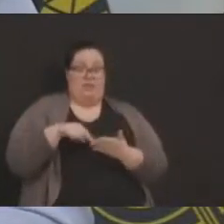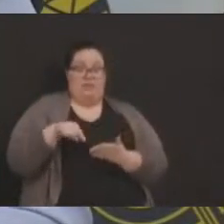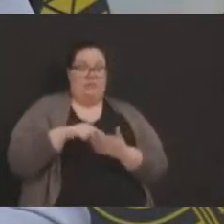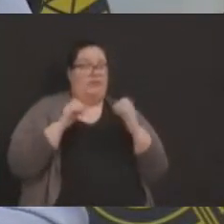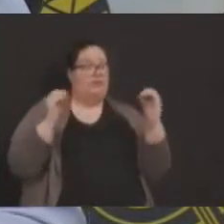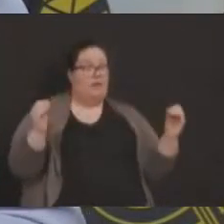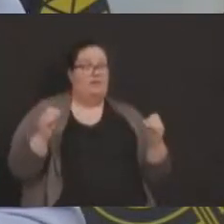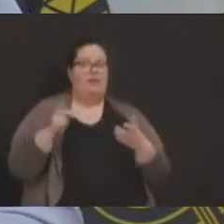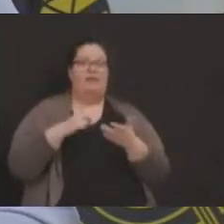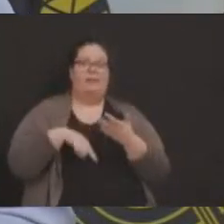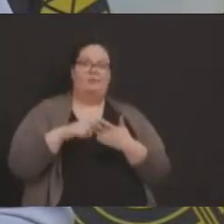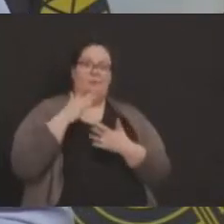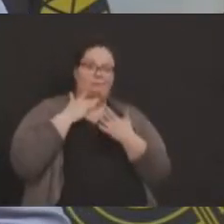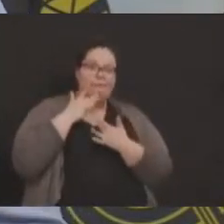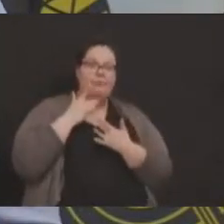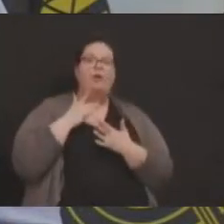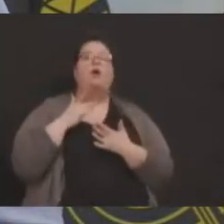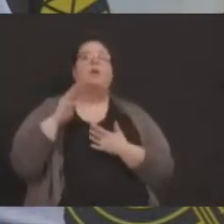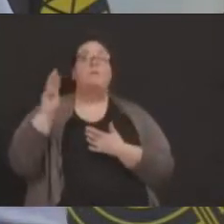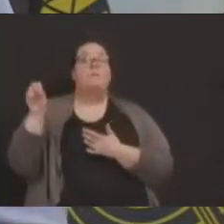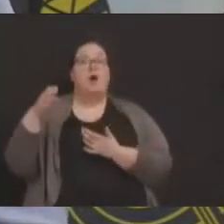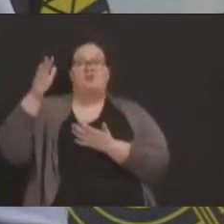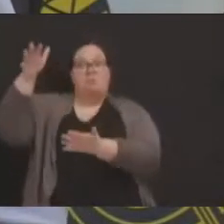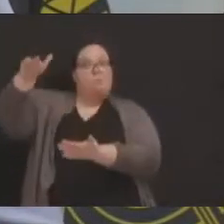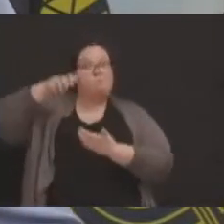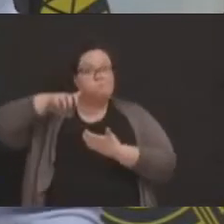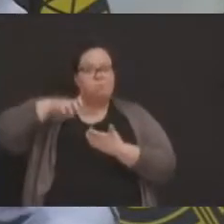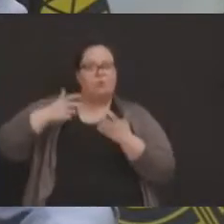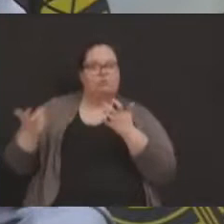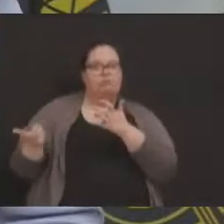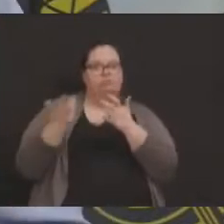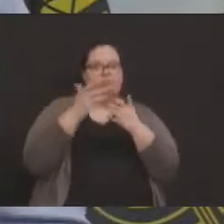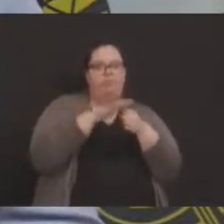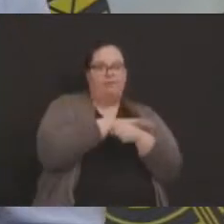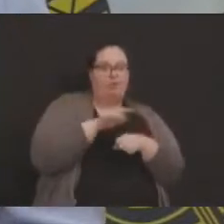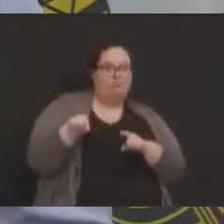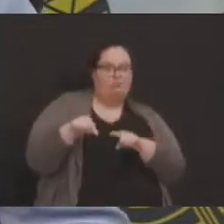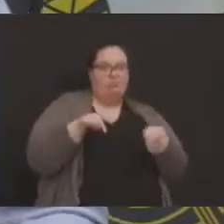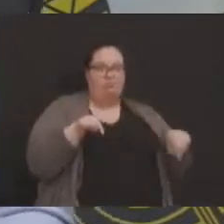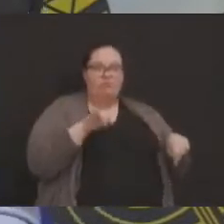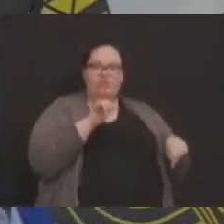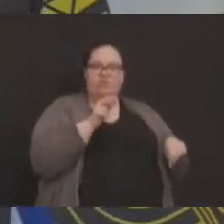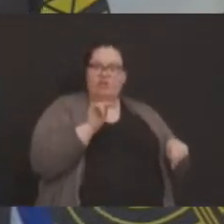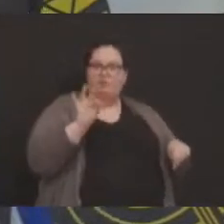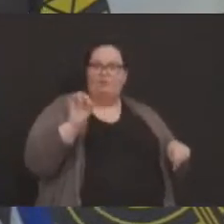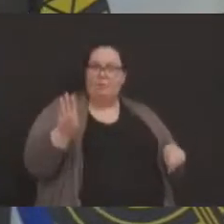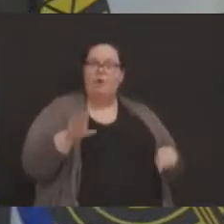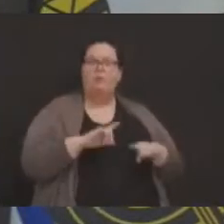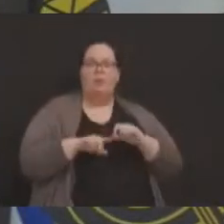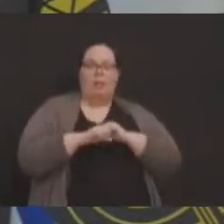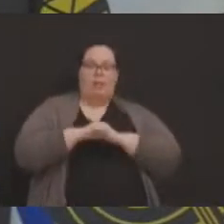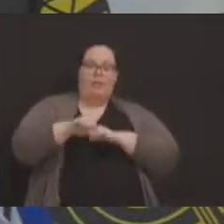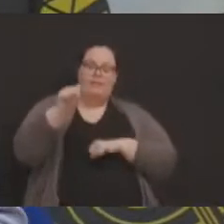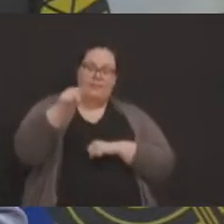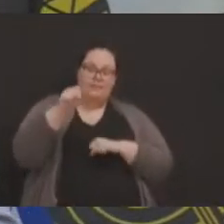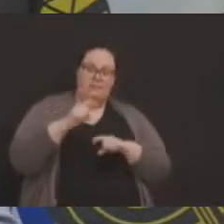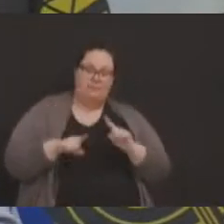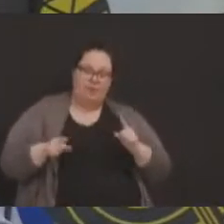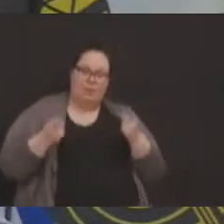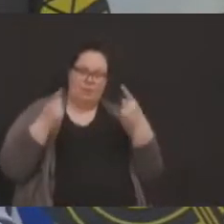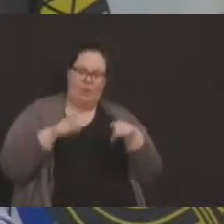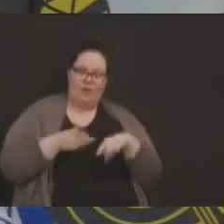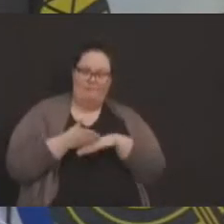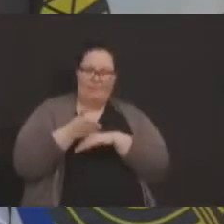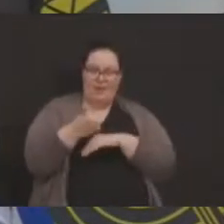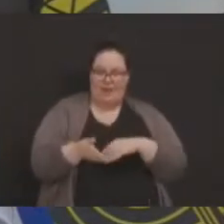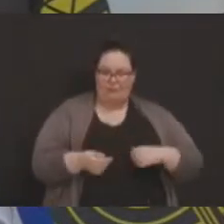what happens after Q1 and in terms of the doses that we're going to be getting after that, again, up in the air, but again, if everything goes well,